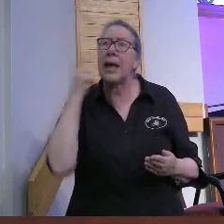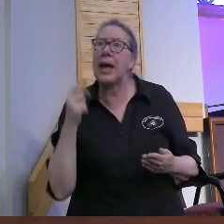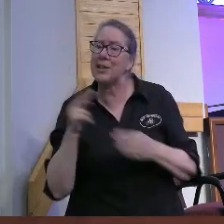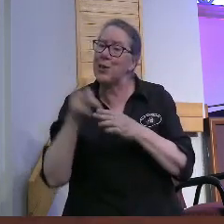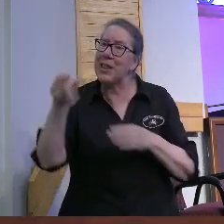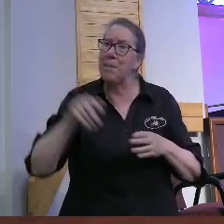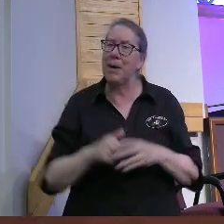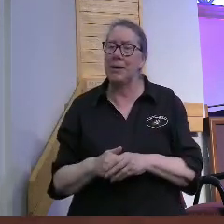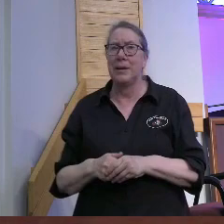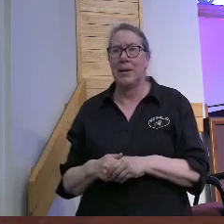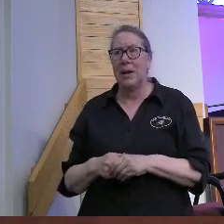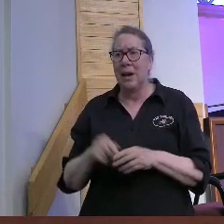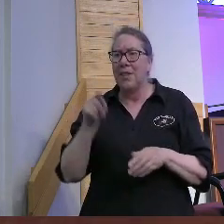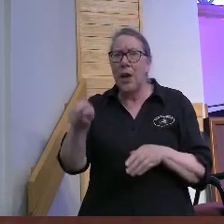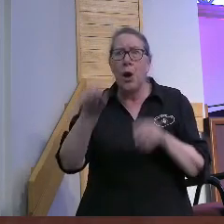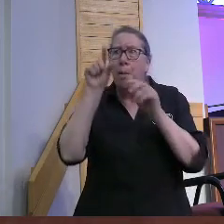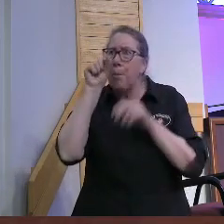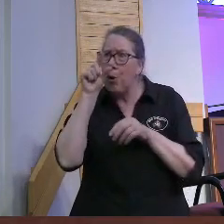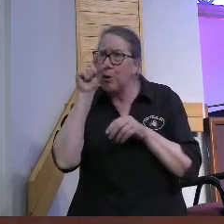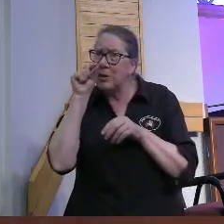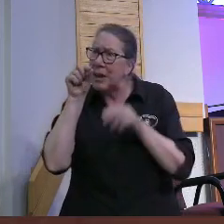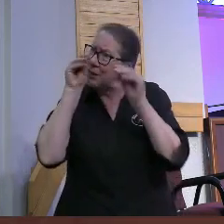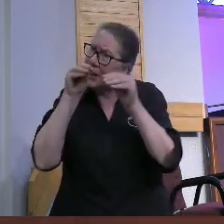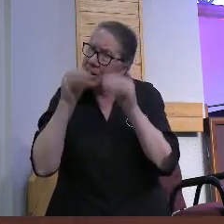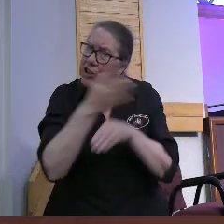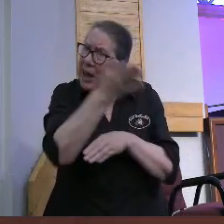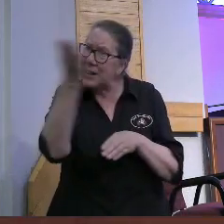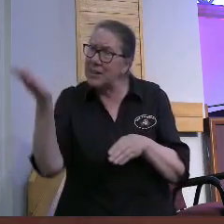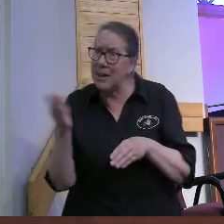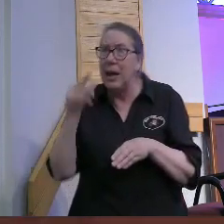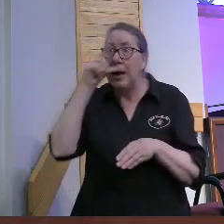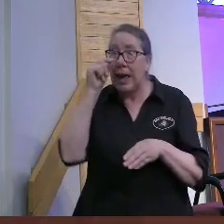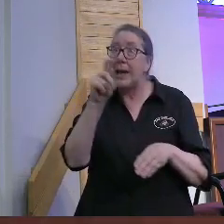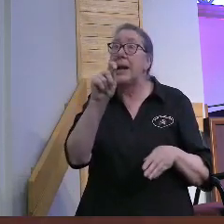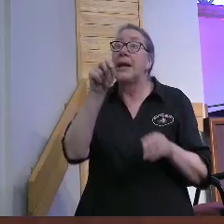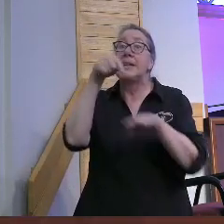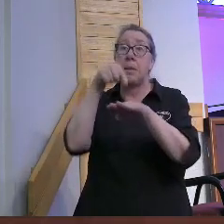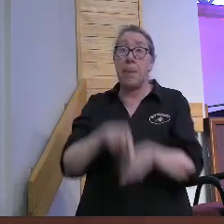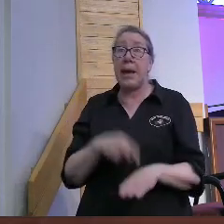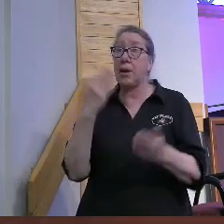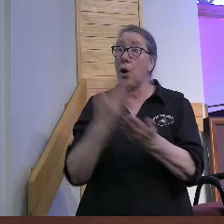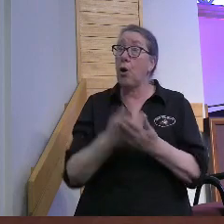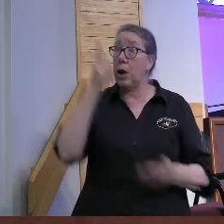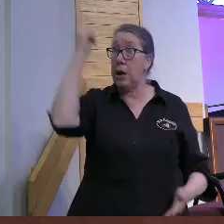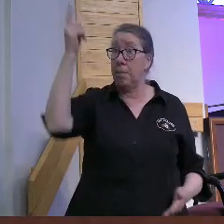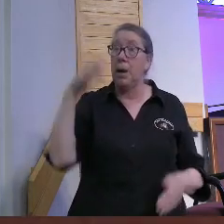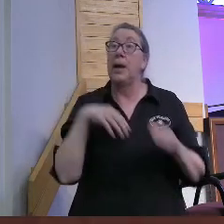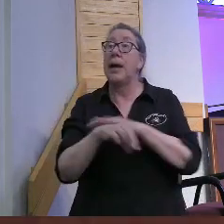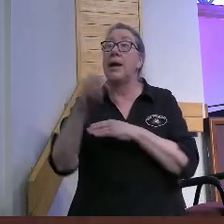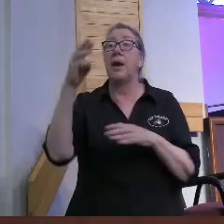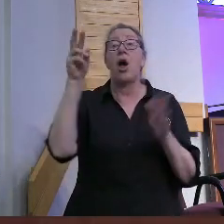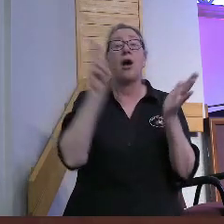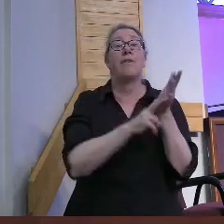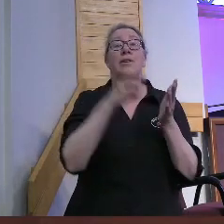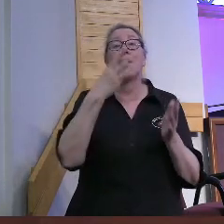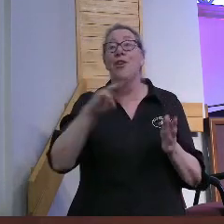at the birds. The birds have taught us. The birds teach us that we can count on God. And then verse 32 tells us, worry